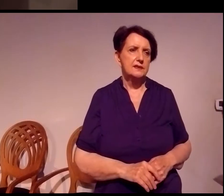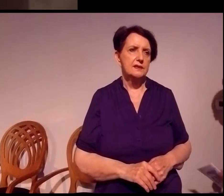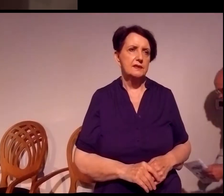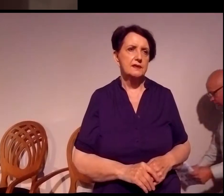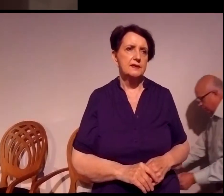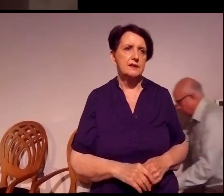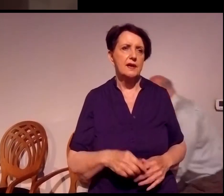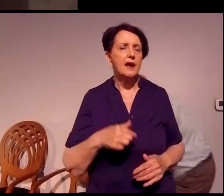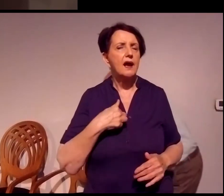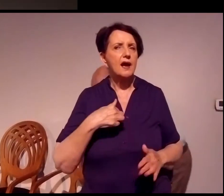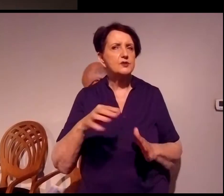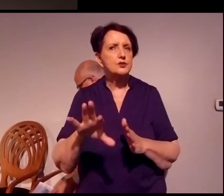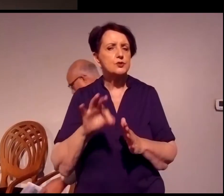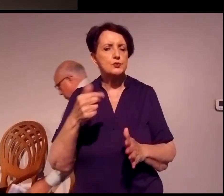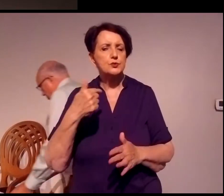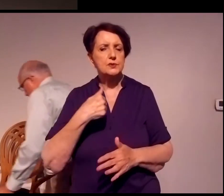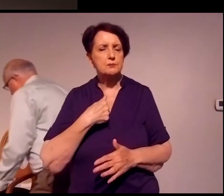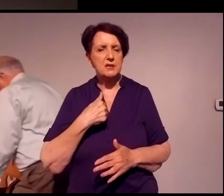I choose me.